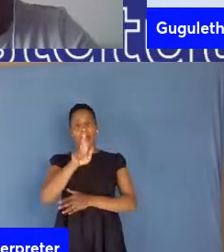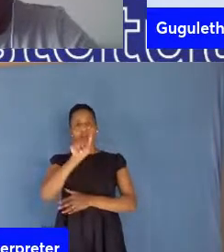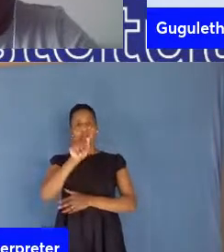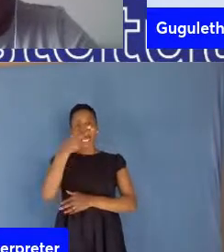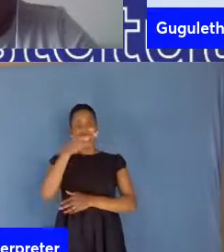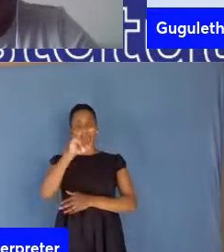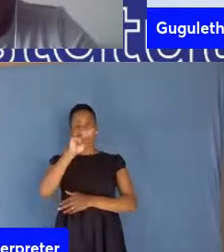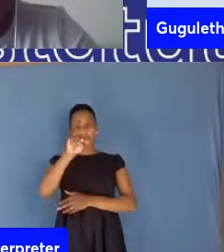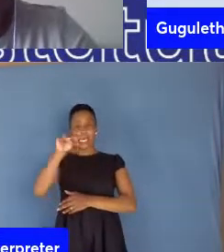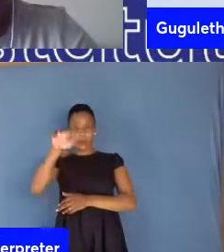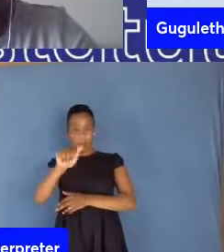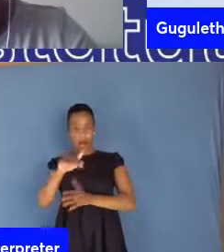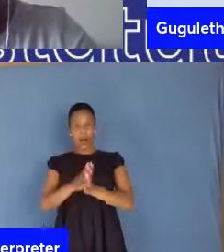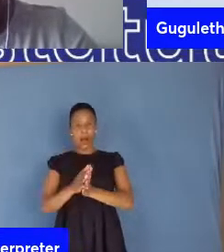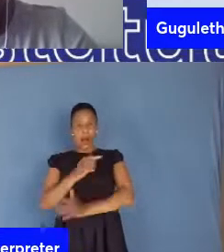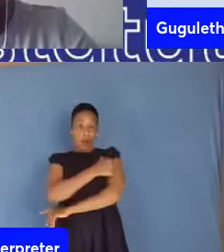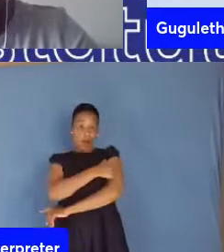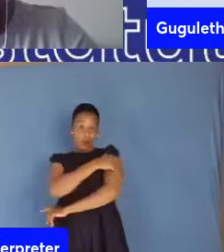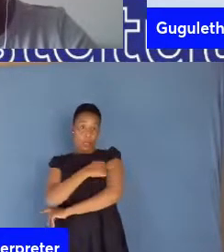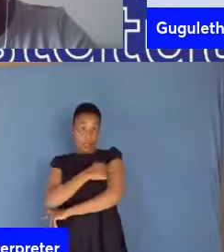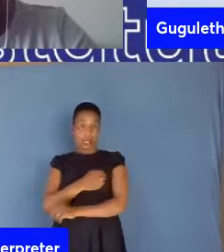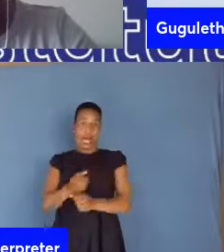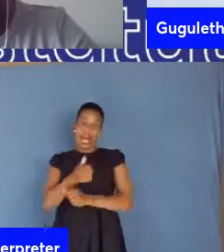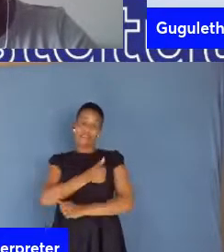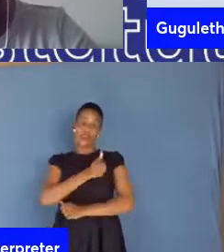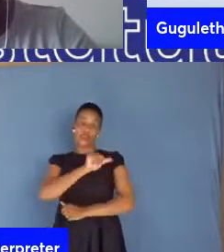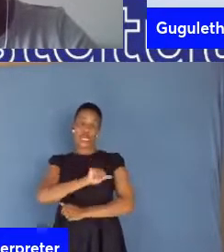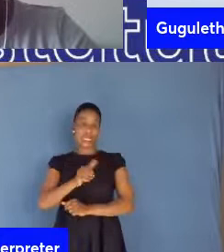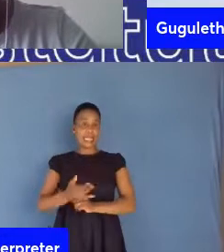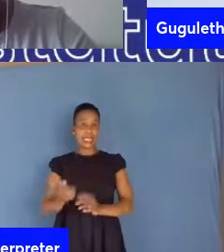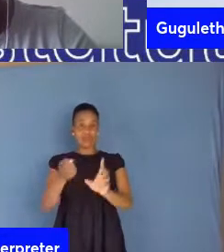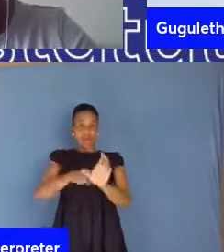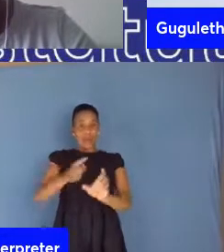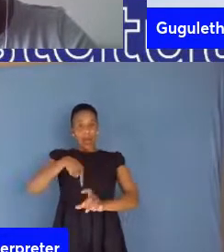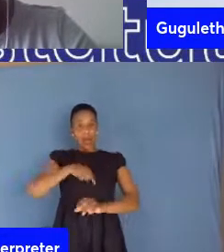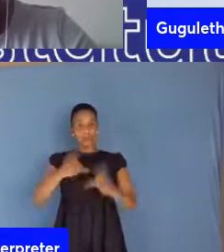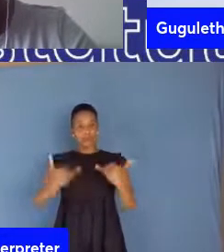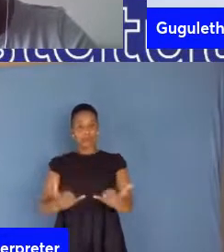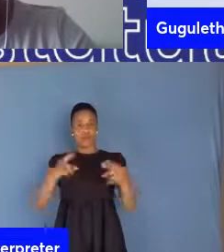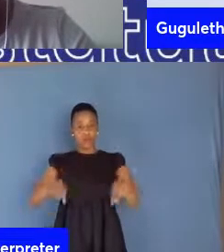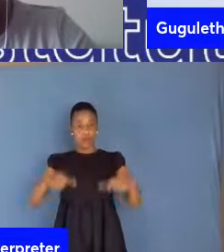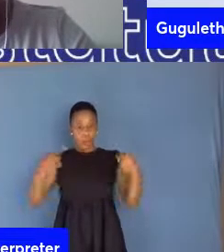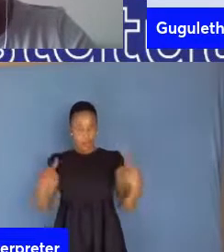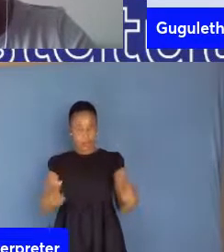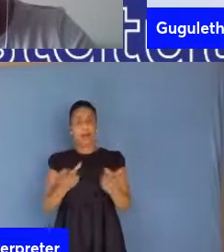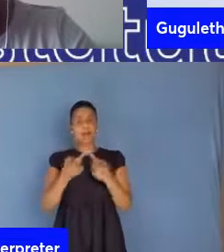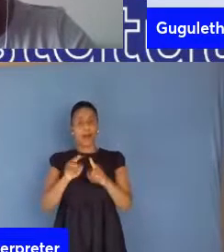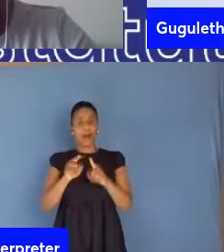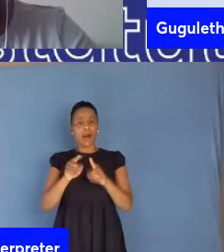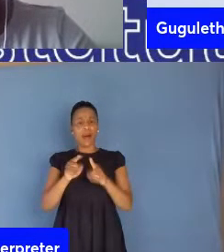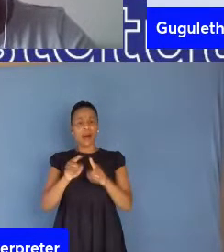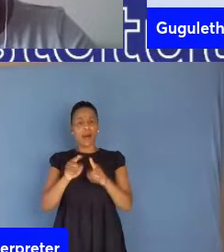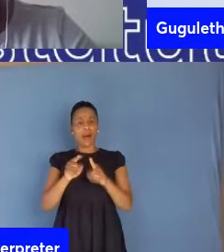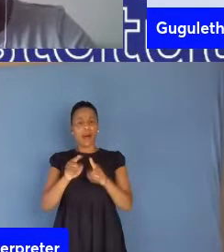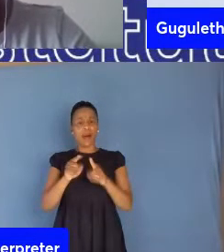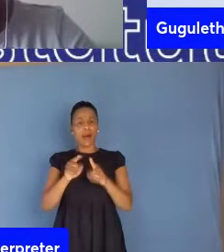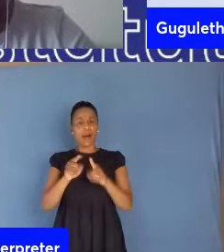Unfortunately, she could not join us due to urgent matters. I know she was also on the poster that was